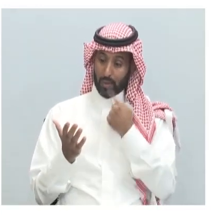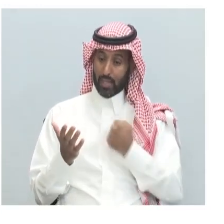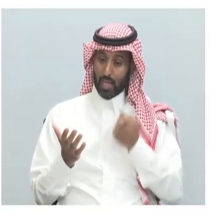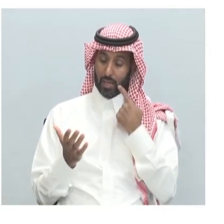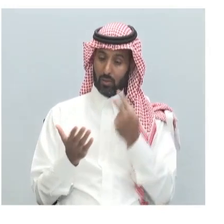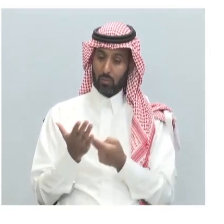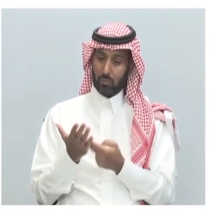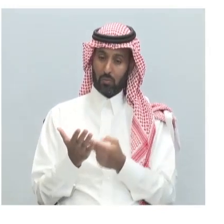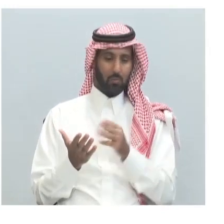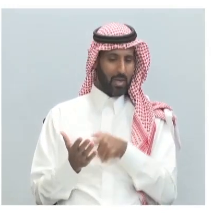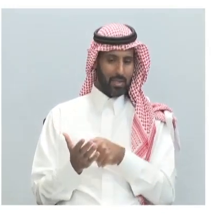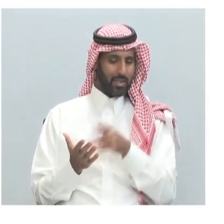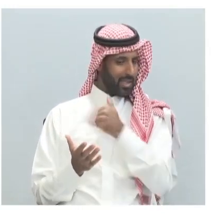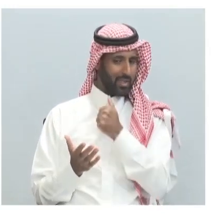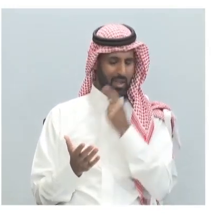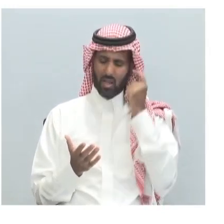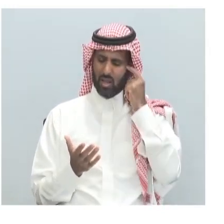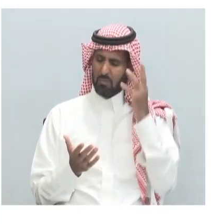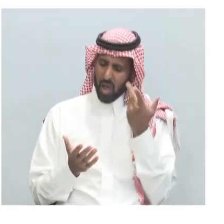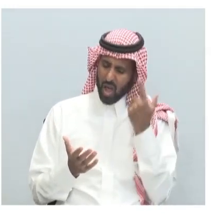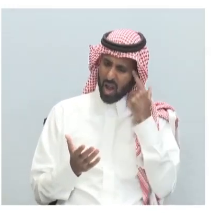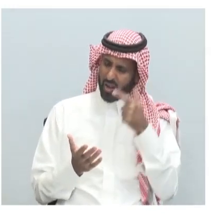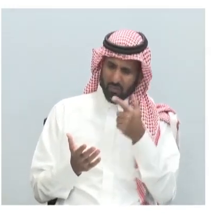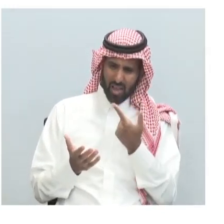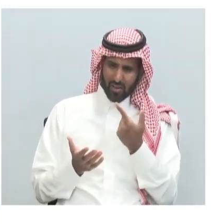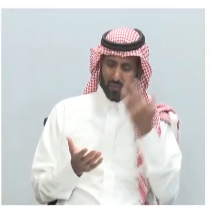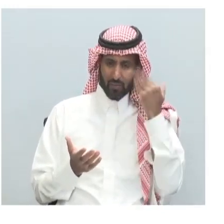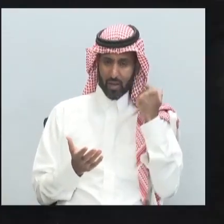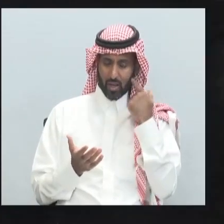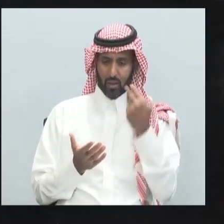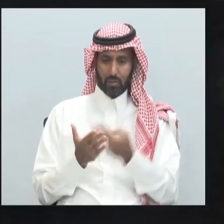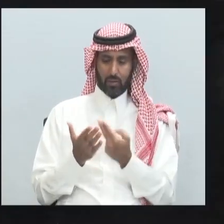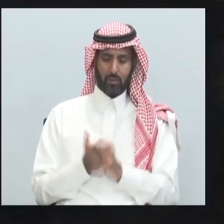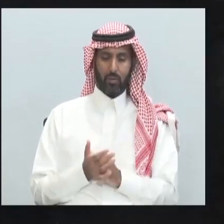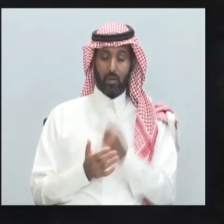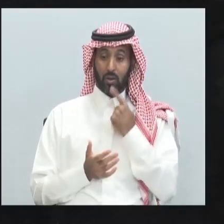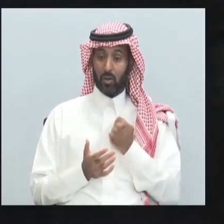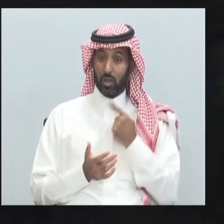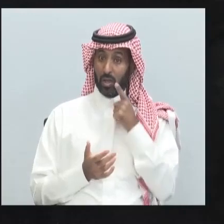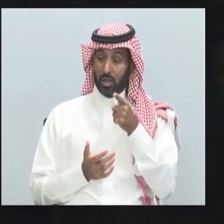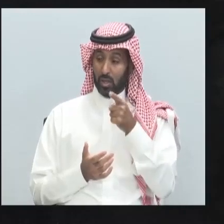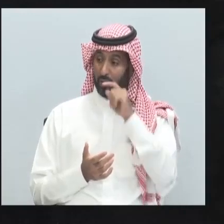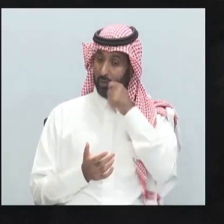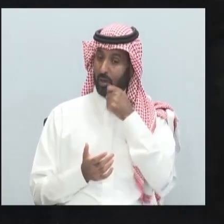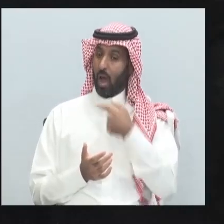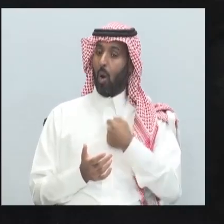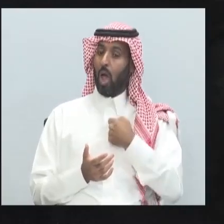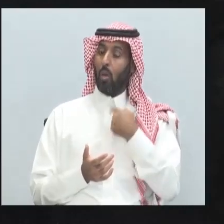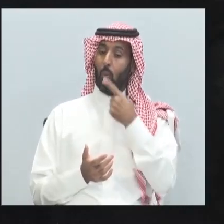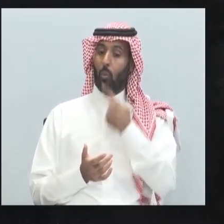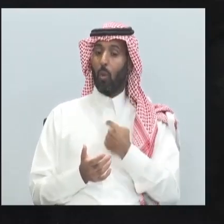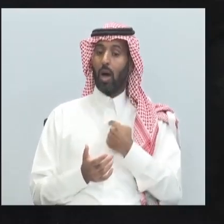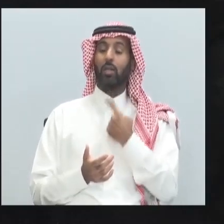Painting, but don't know how. Okay, so he wants or I want to do